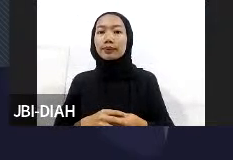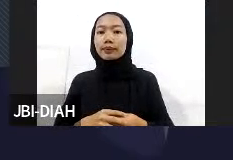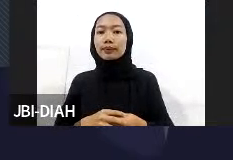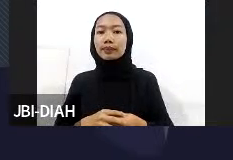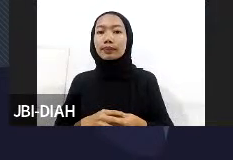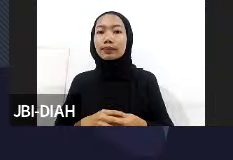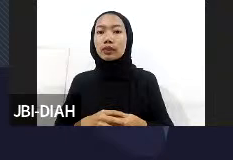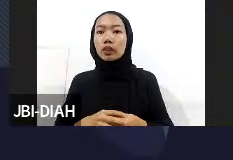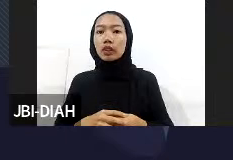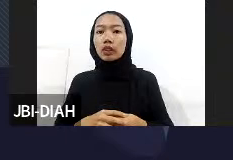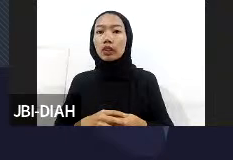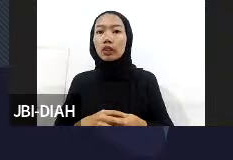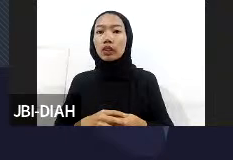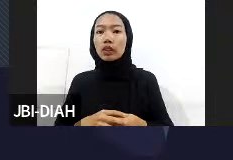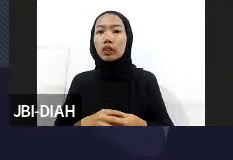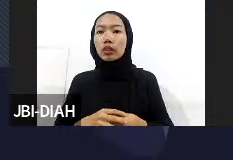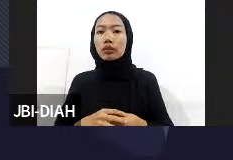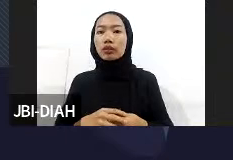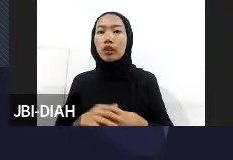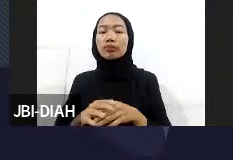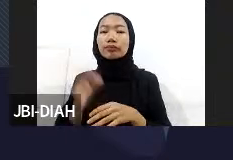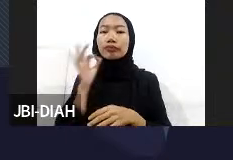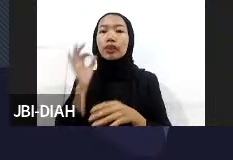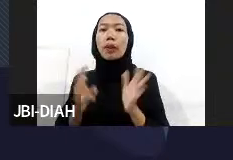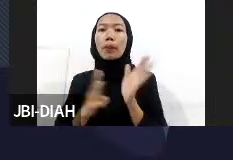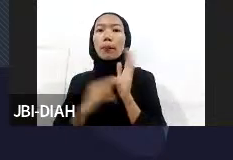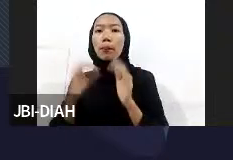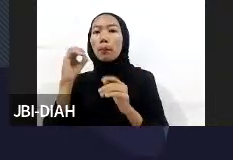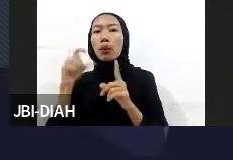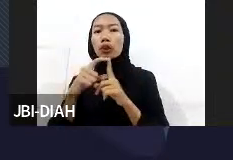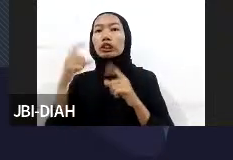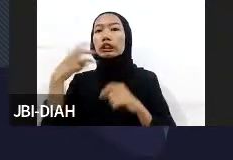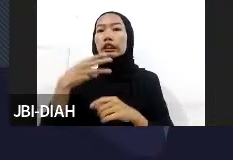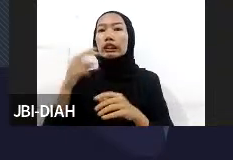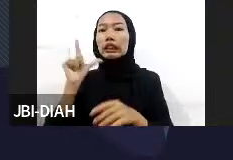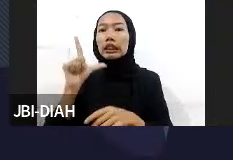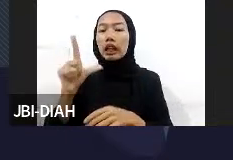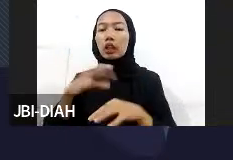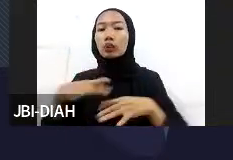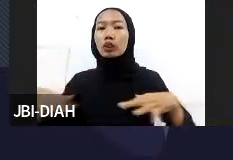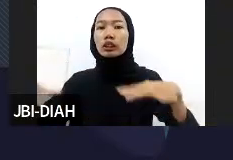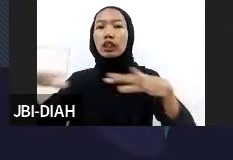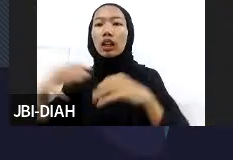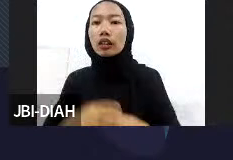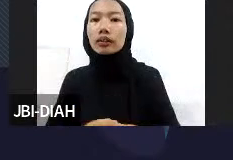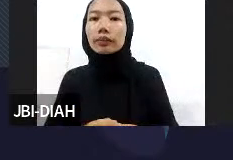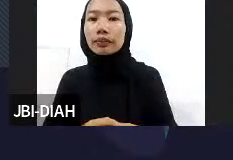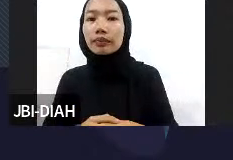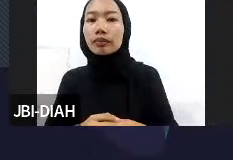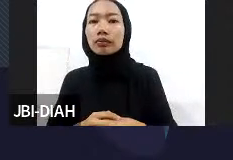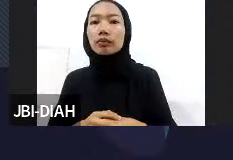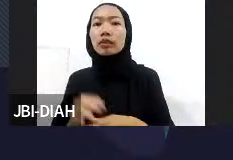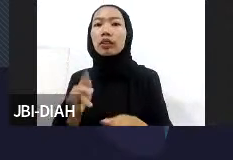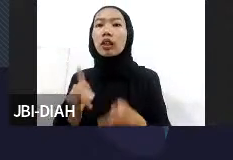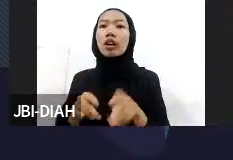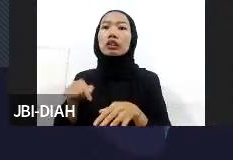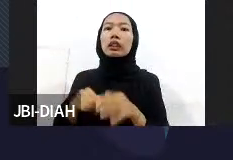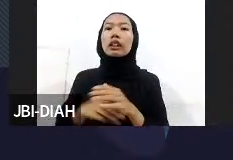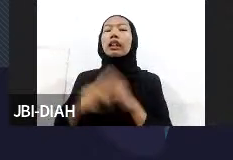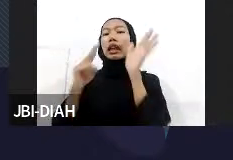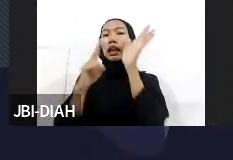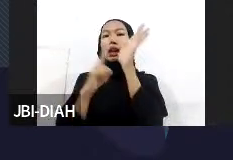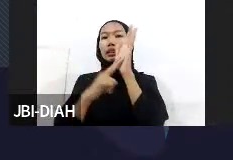Okay, so let's talk about the NDIS. The NDIS for us in the